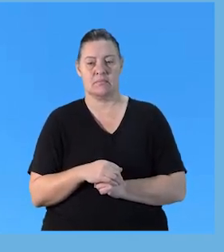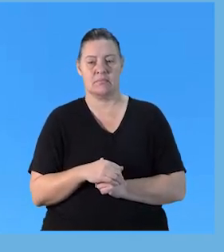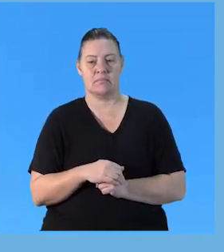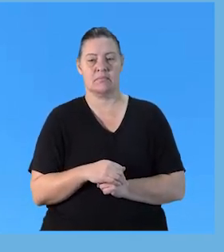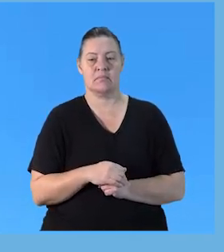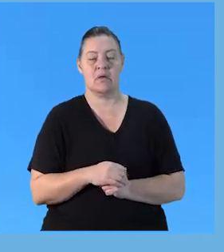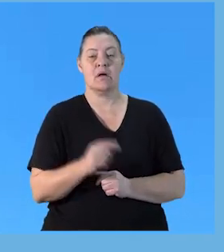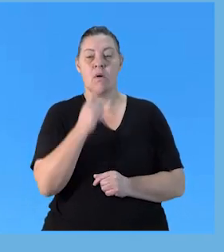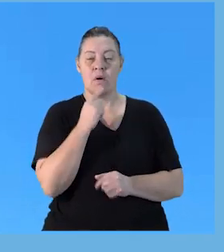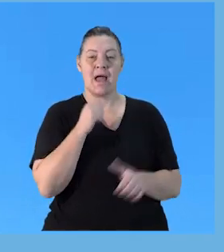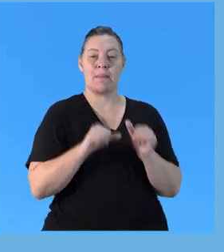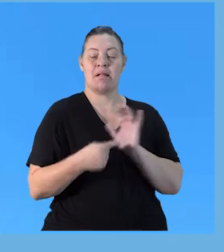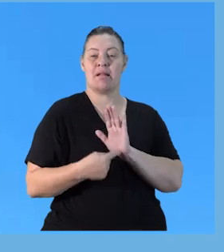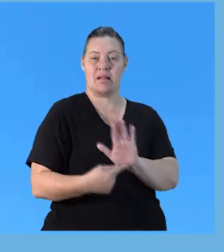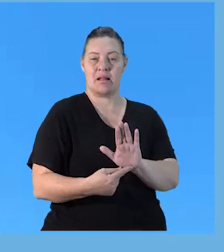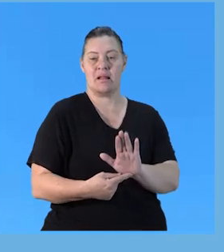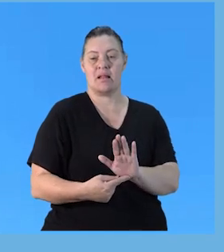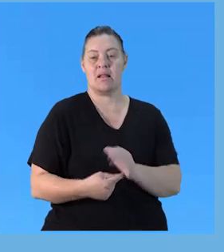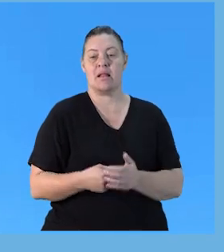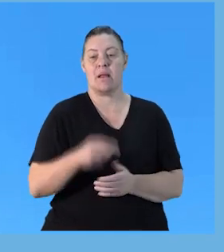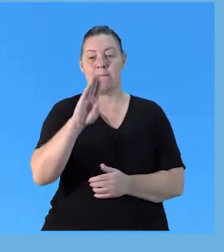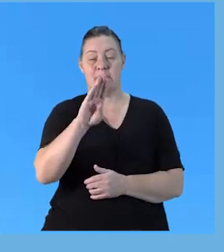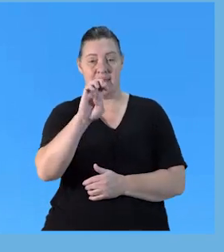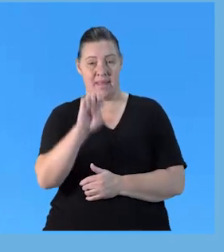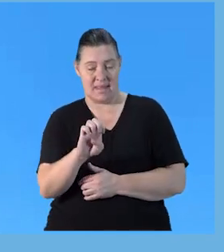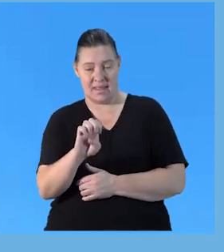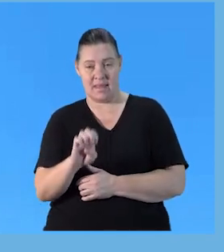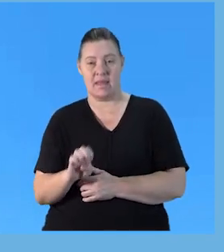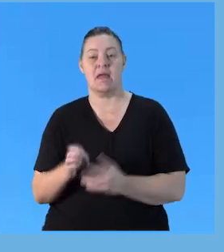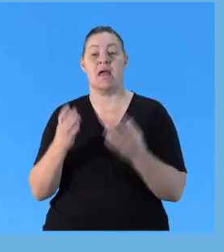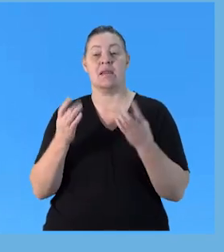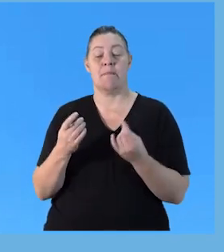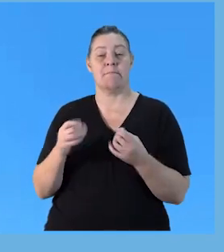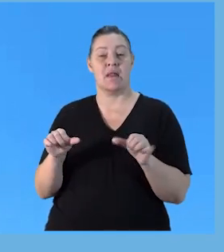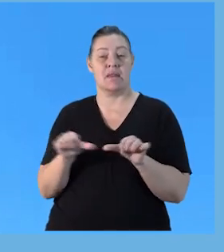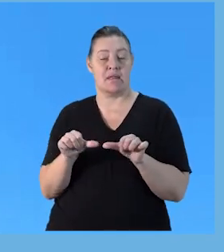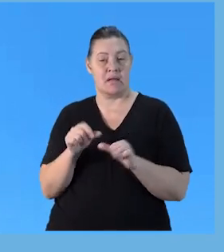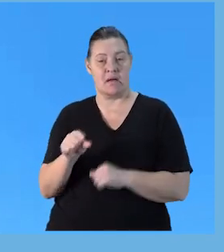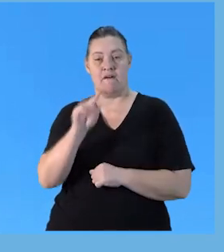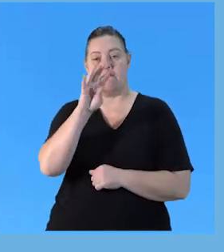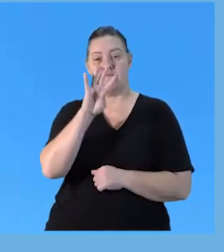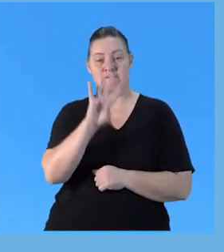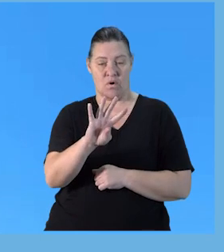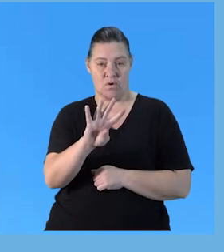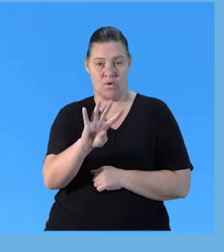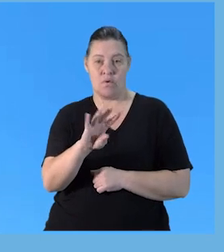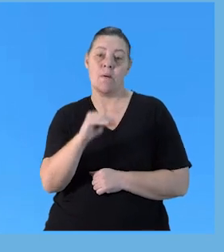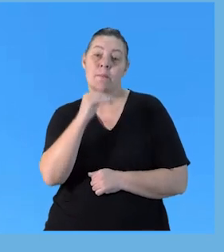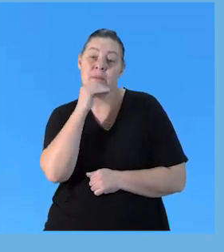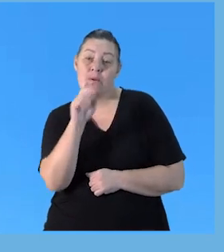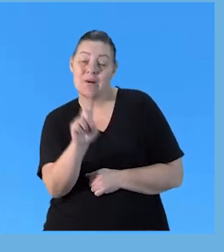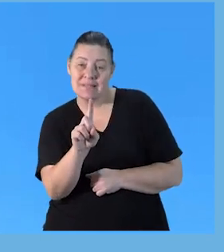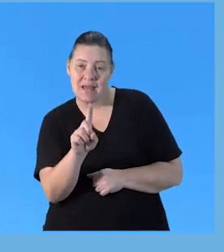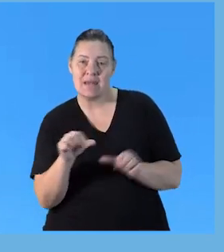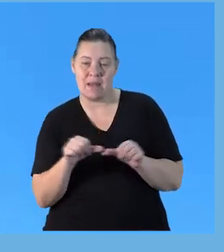Remember, they're not being specific as to where the location of the switch is supposed to be, where the location of the 2 light bulbs are